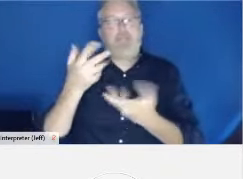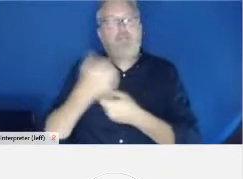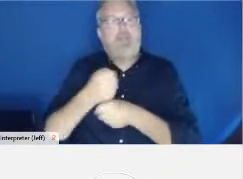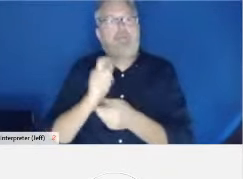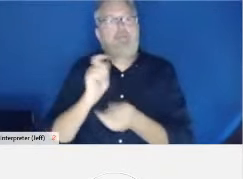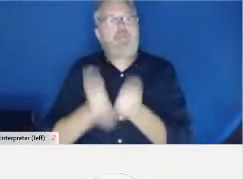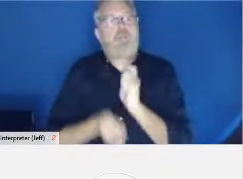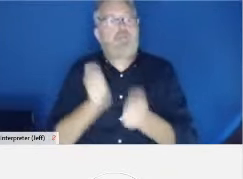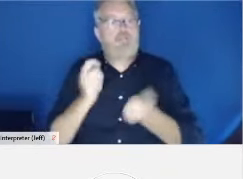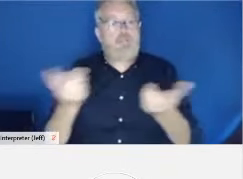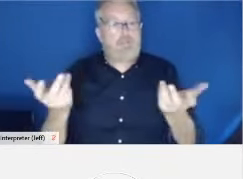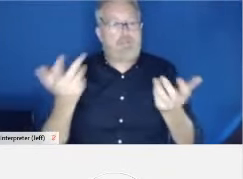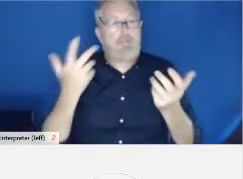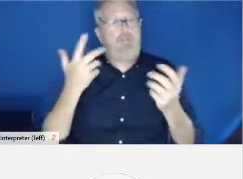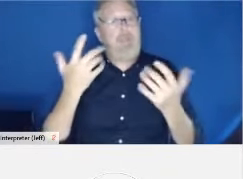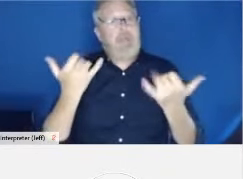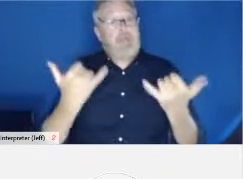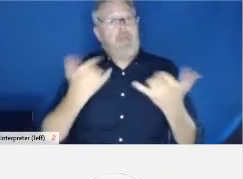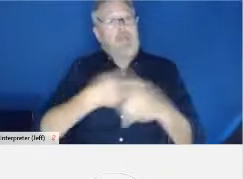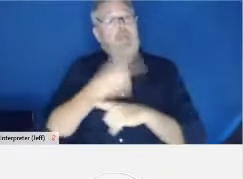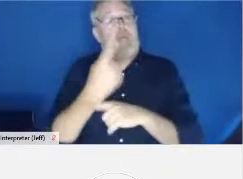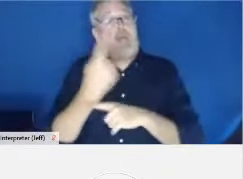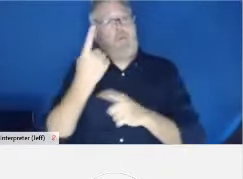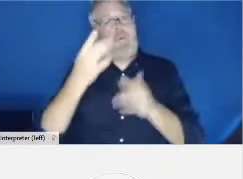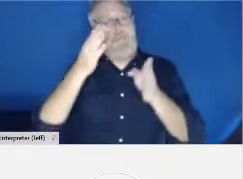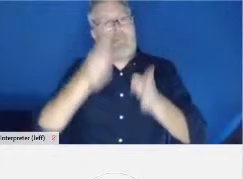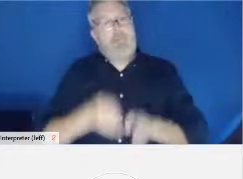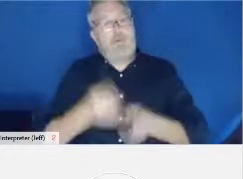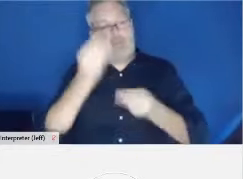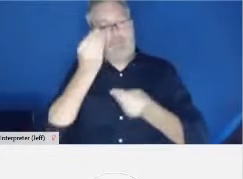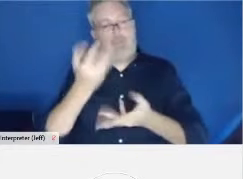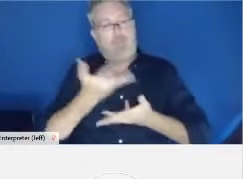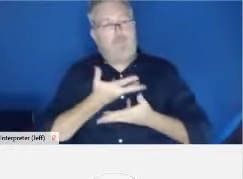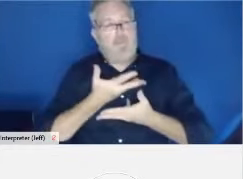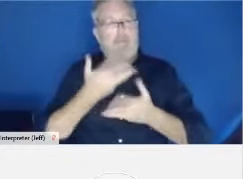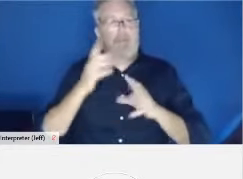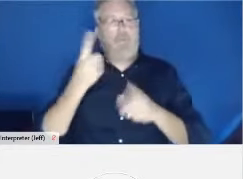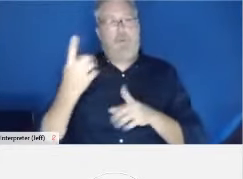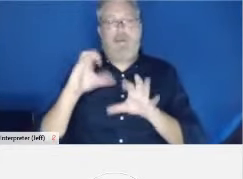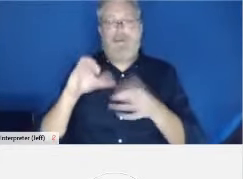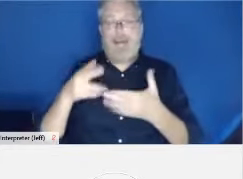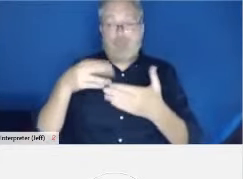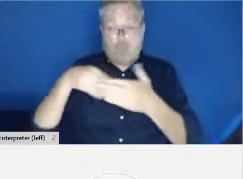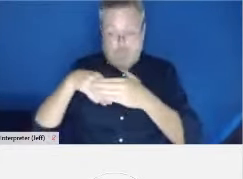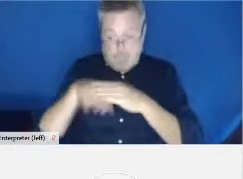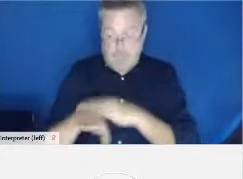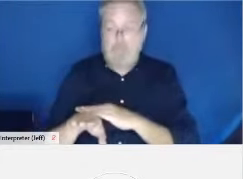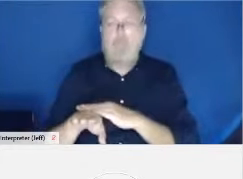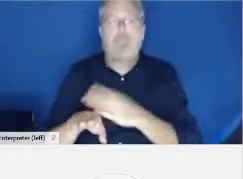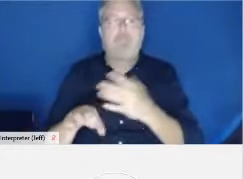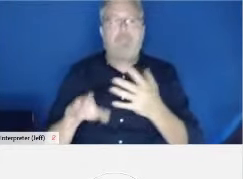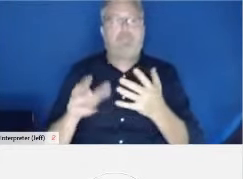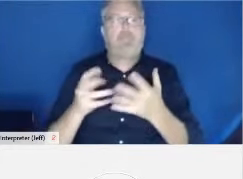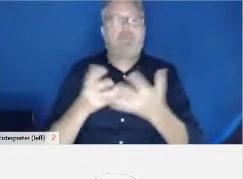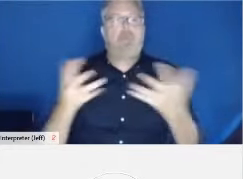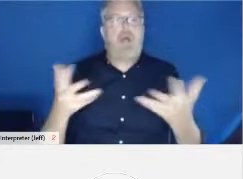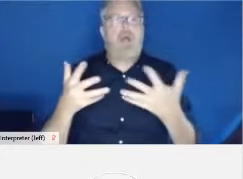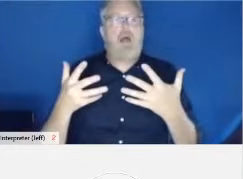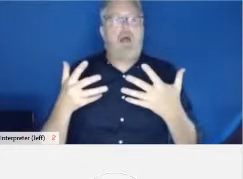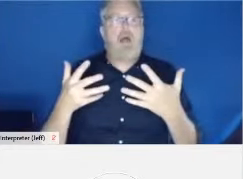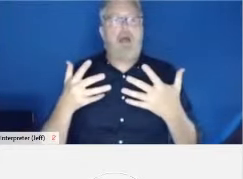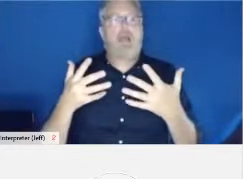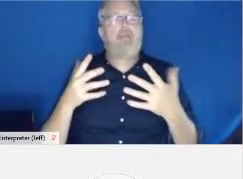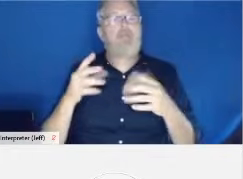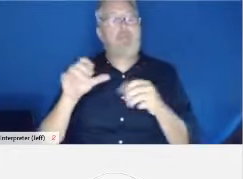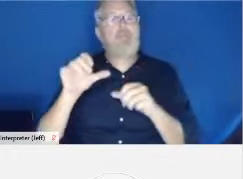changes. Just earlier today, an individual was sharing with me a classroom that they had been in. There was a lot of room